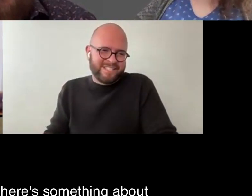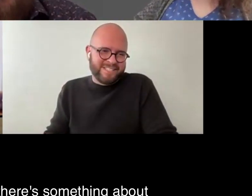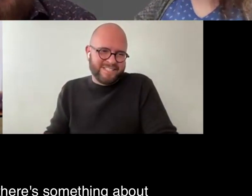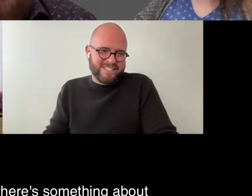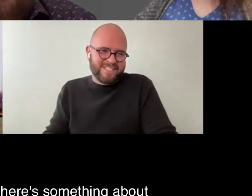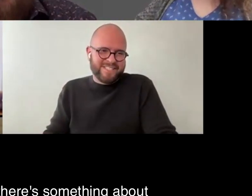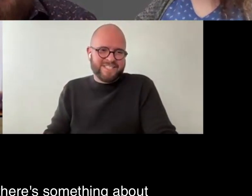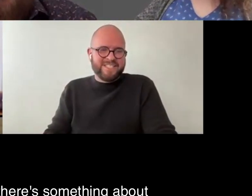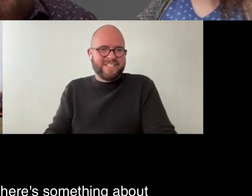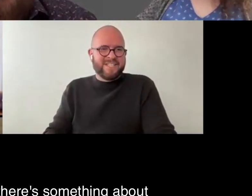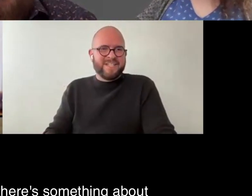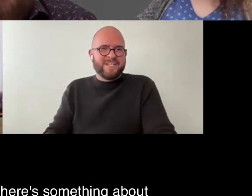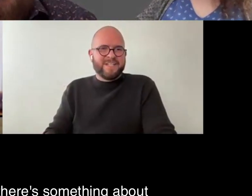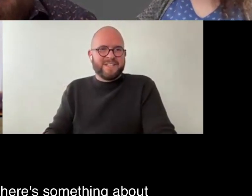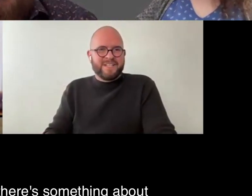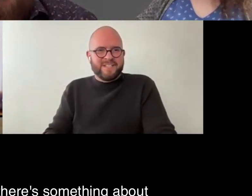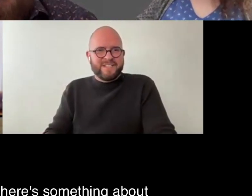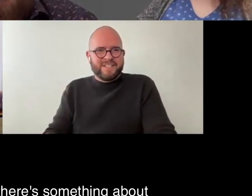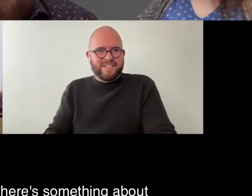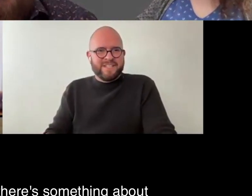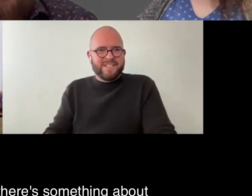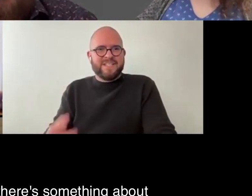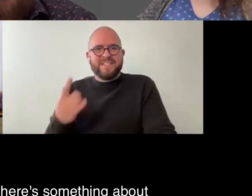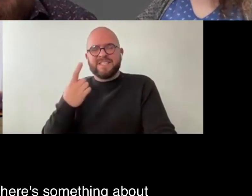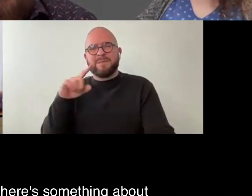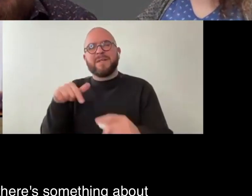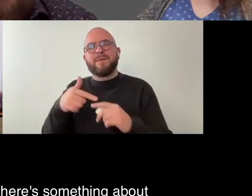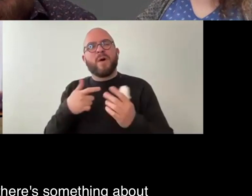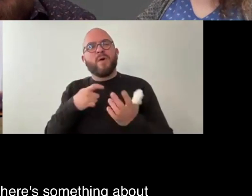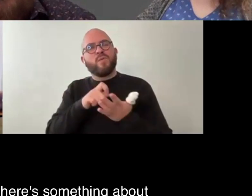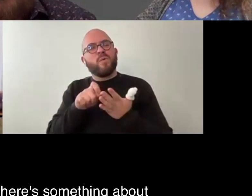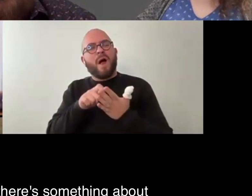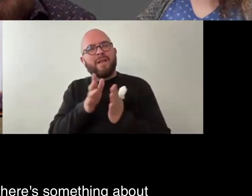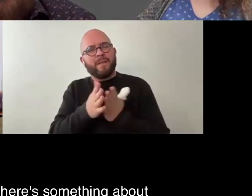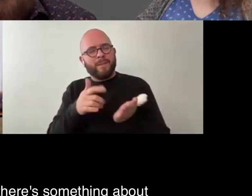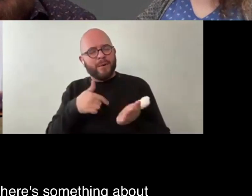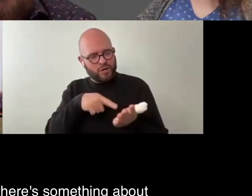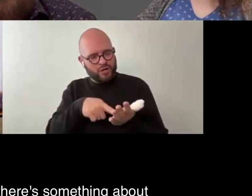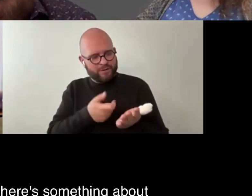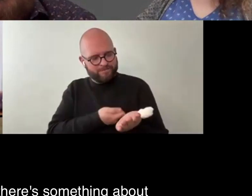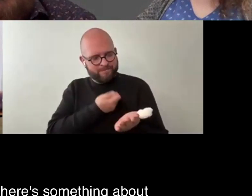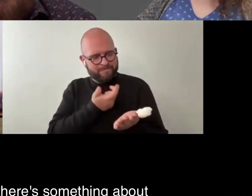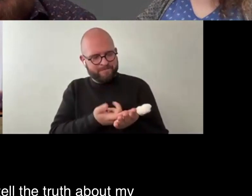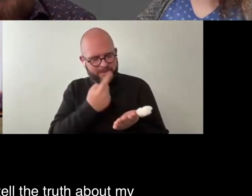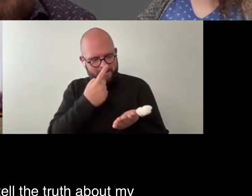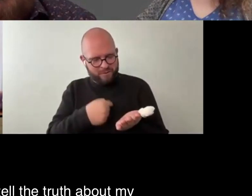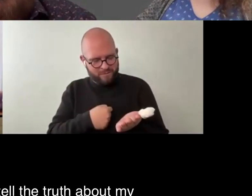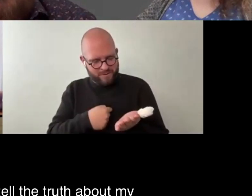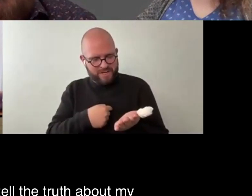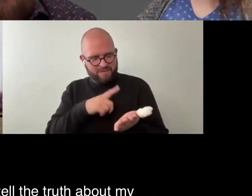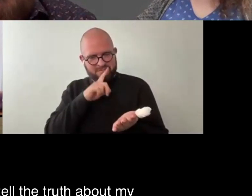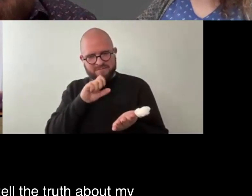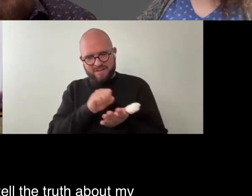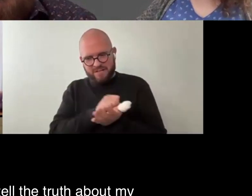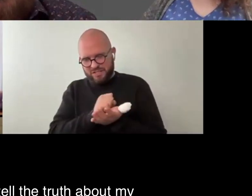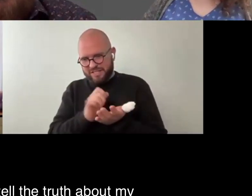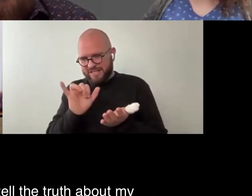there's something about writing this book that was for me an invitation to actually try